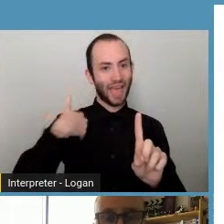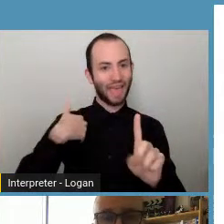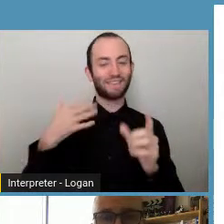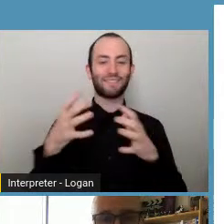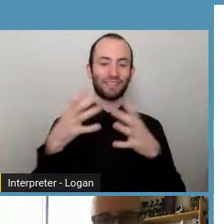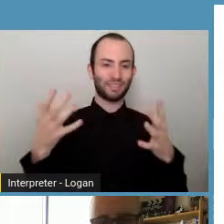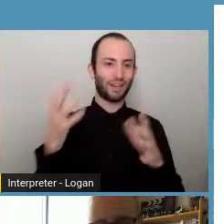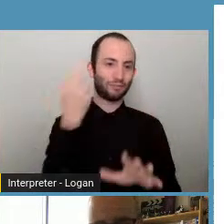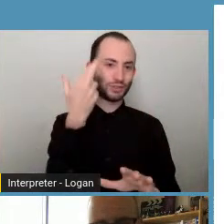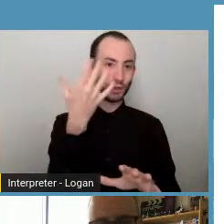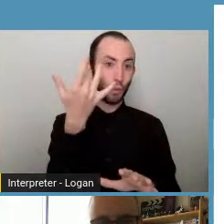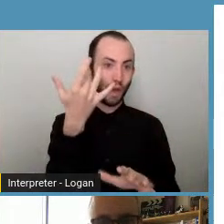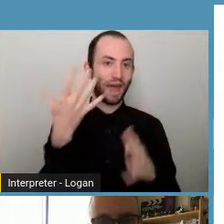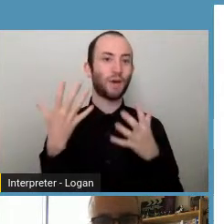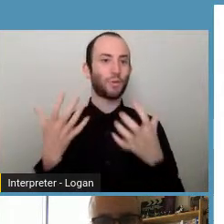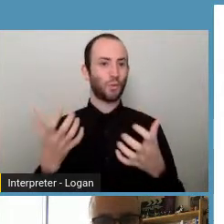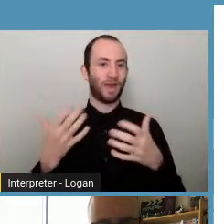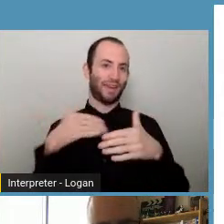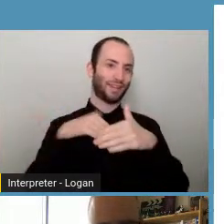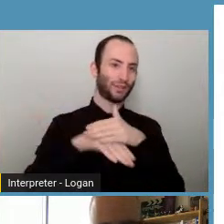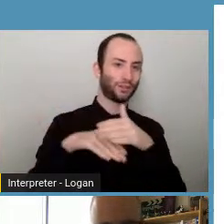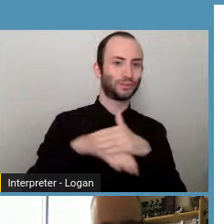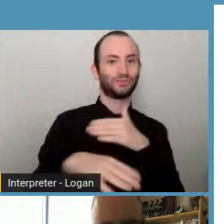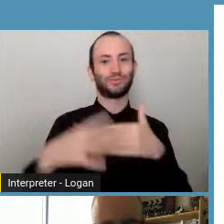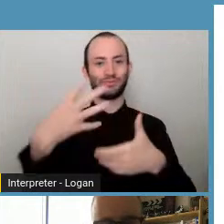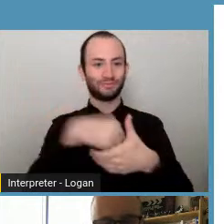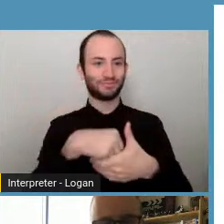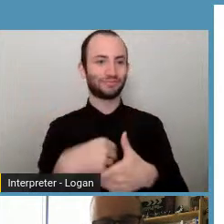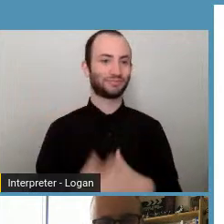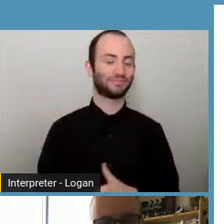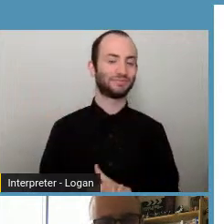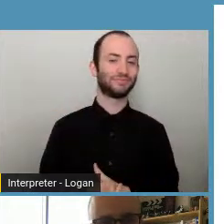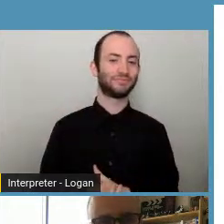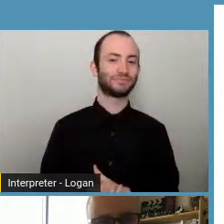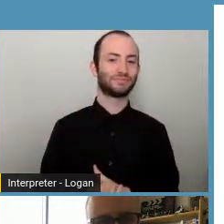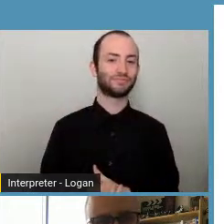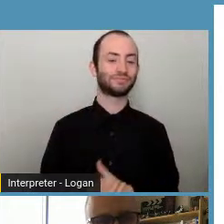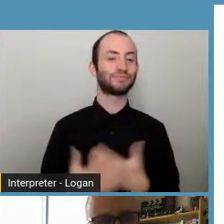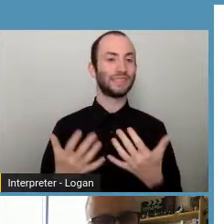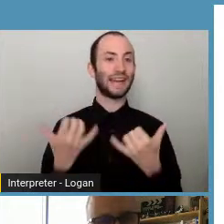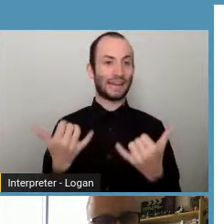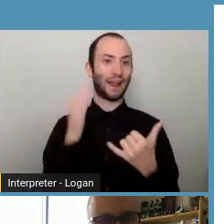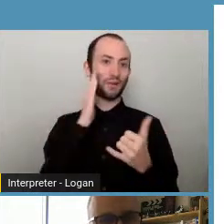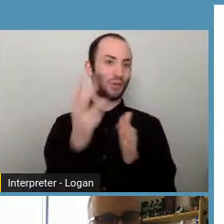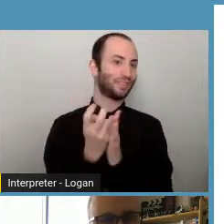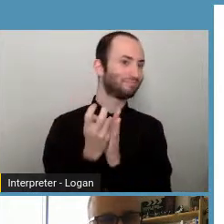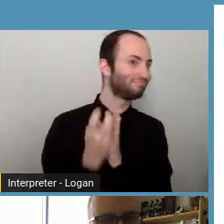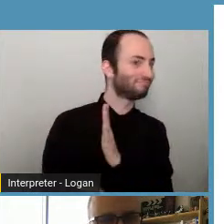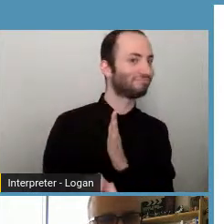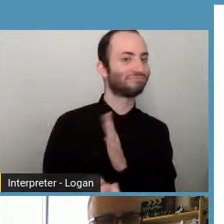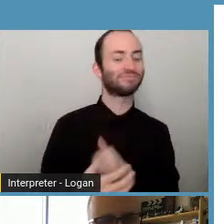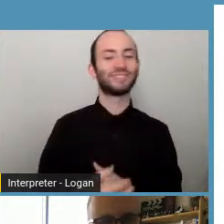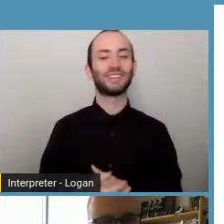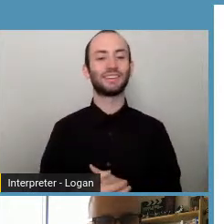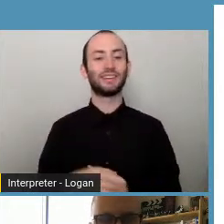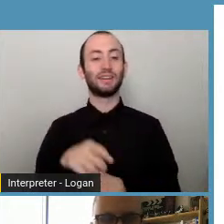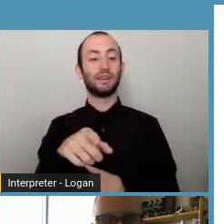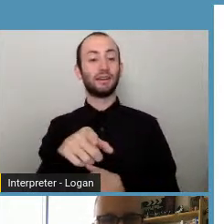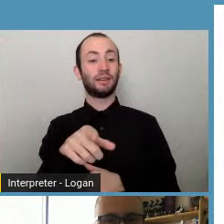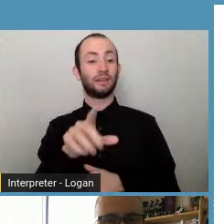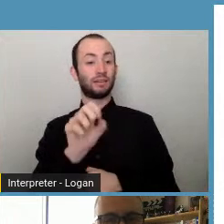want to be inclusive and accessible. So now we'll kind of really jump into things. So